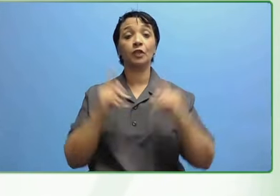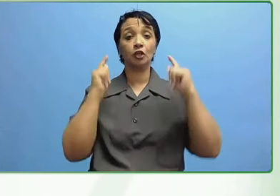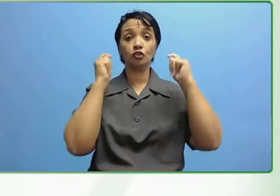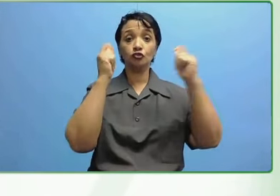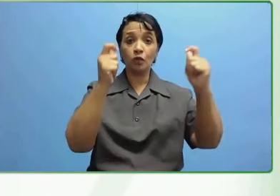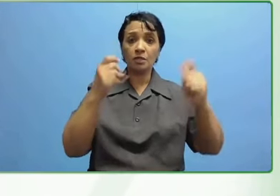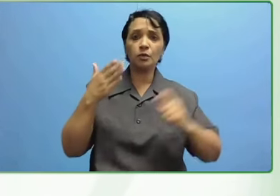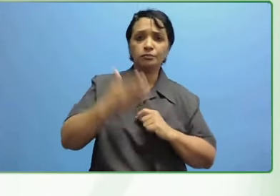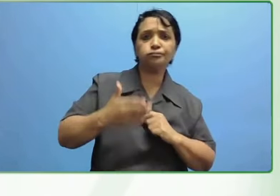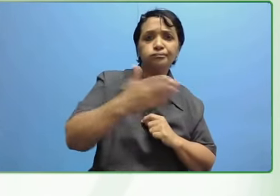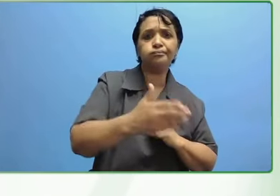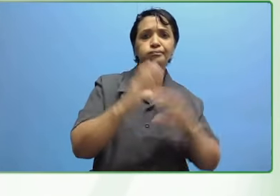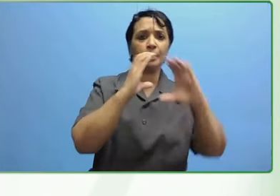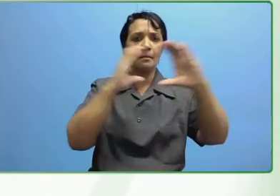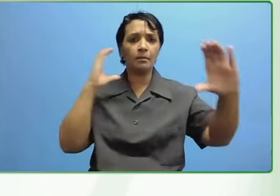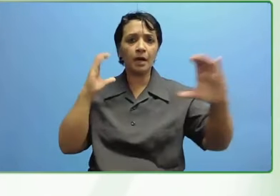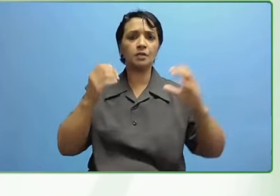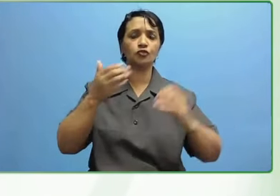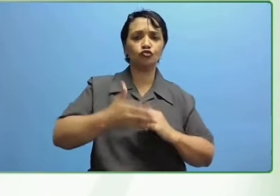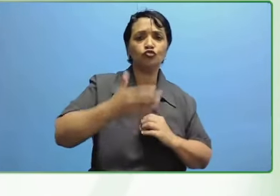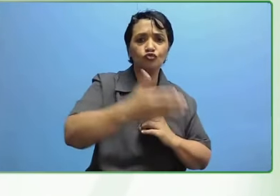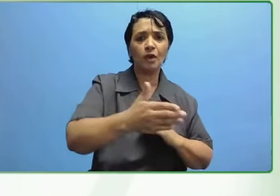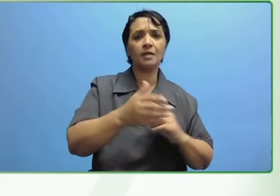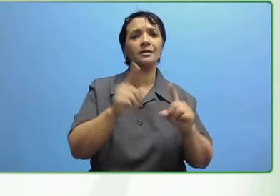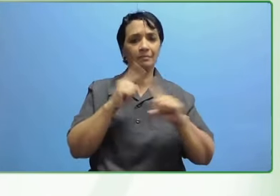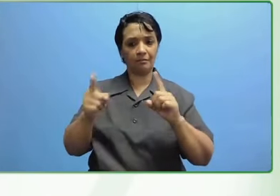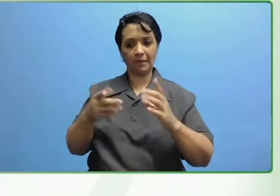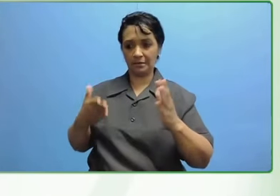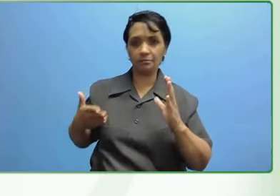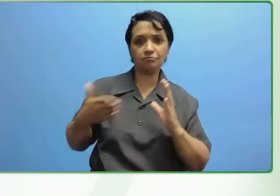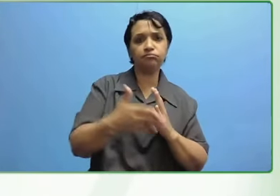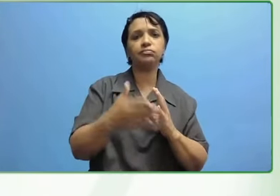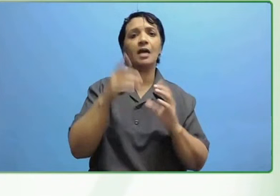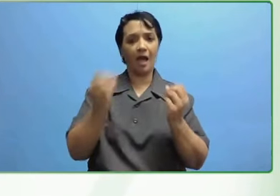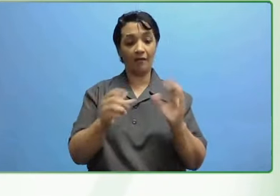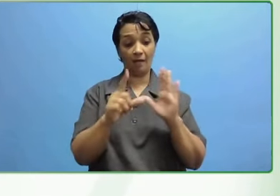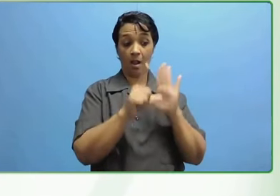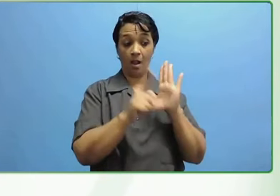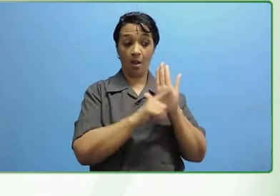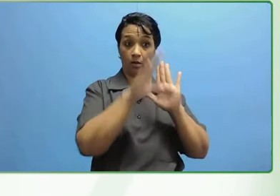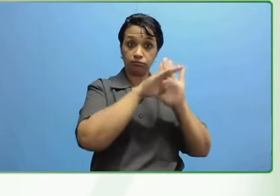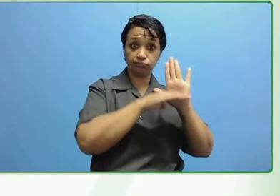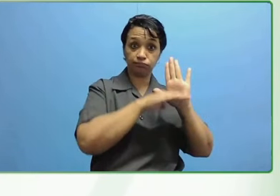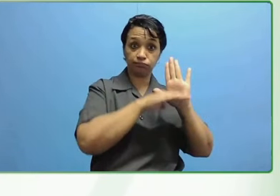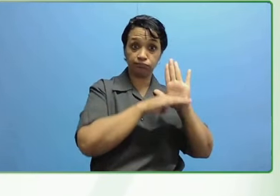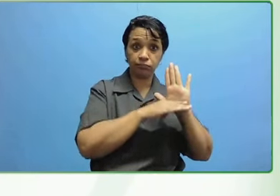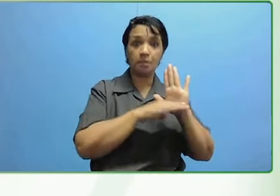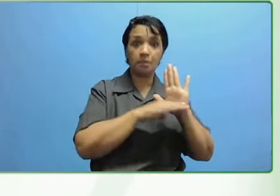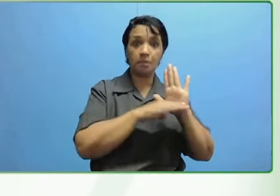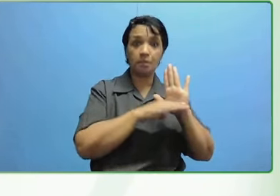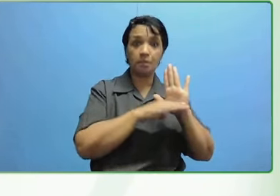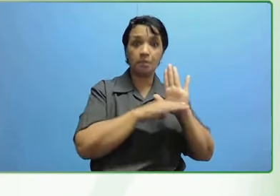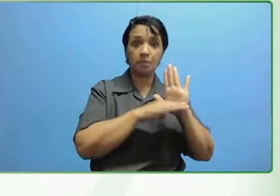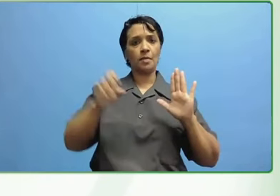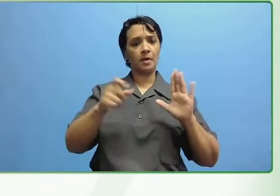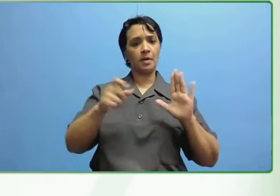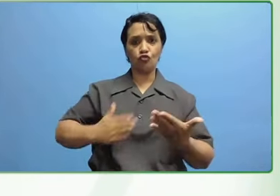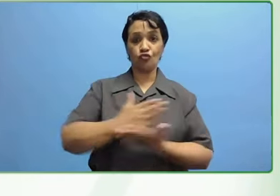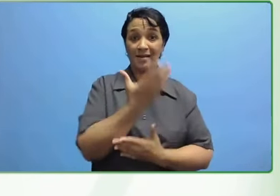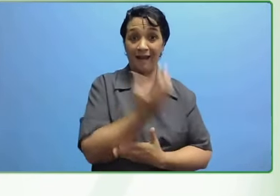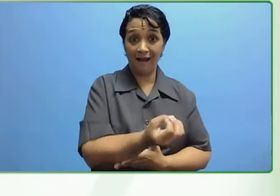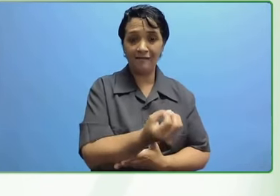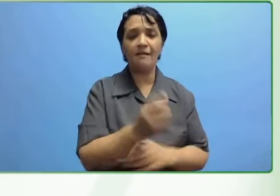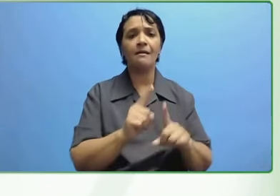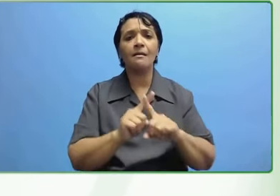we are complementing existing passenger rights legislation at European level. But this is about information, it's